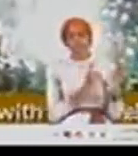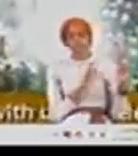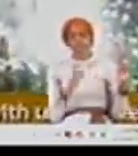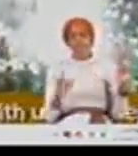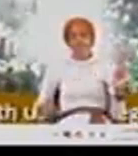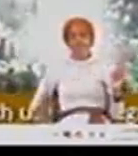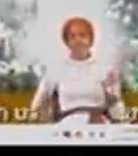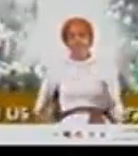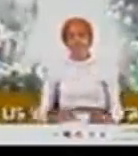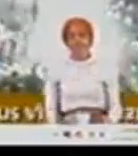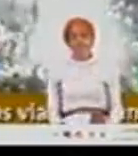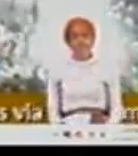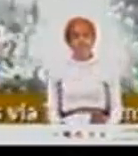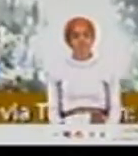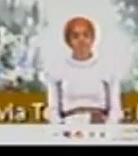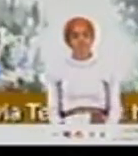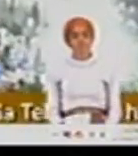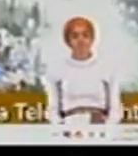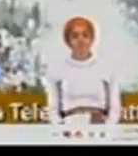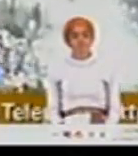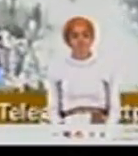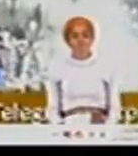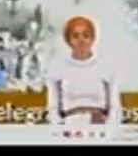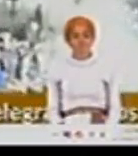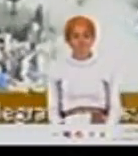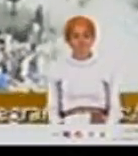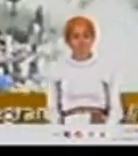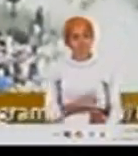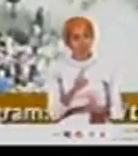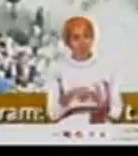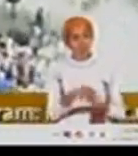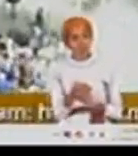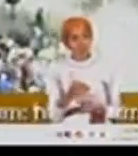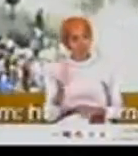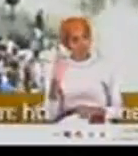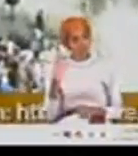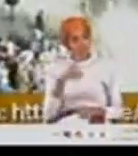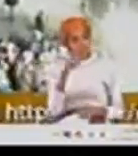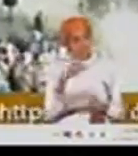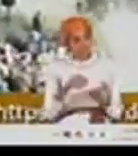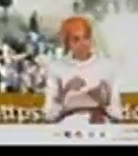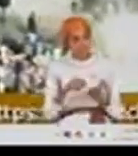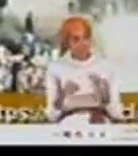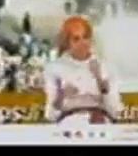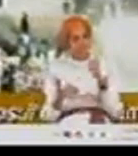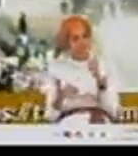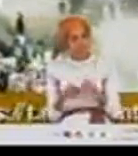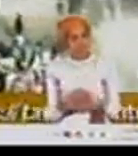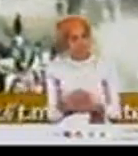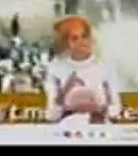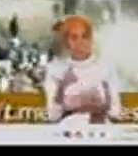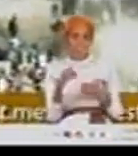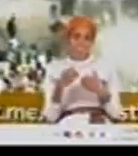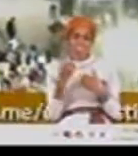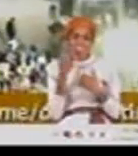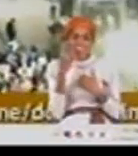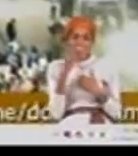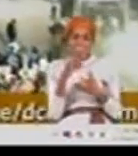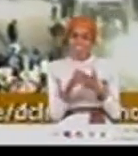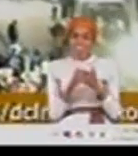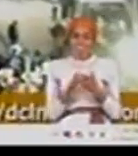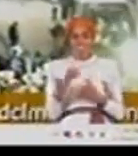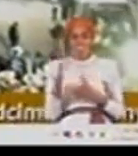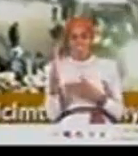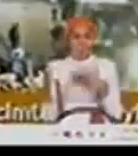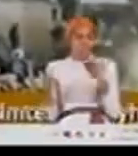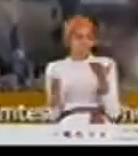please. While others are testifying, check your own. Check your own, check your own, check your own.